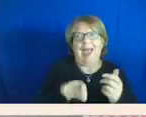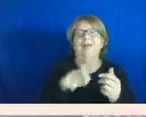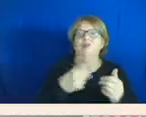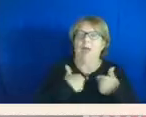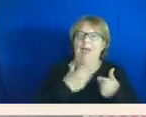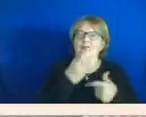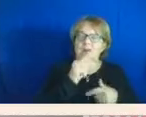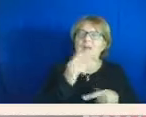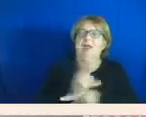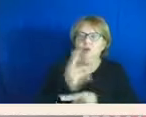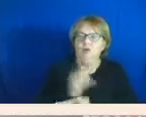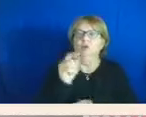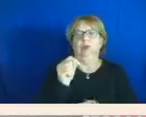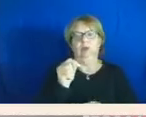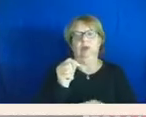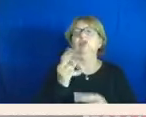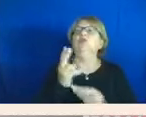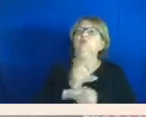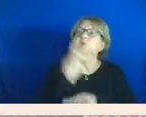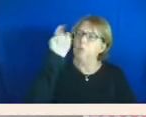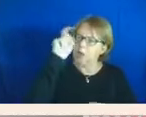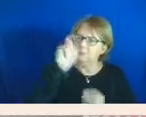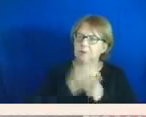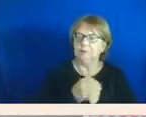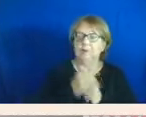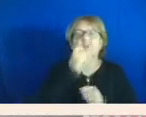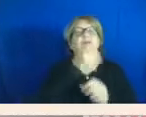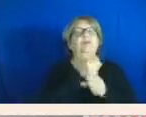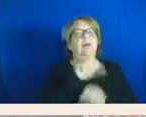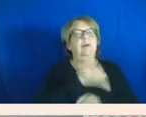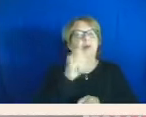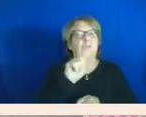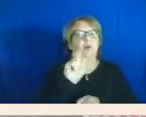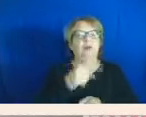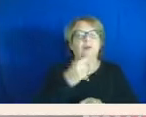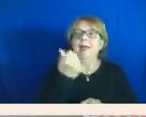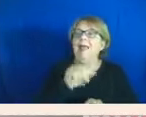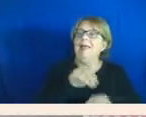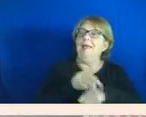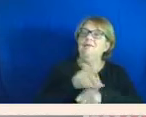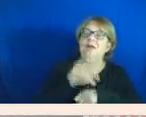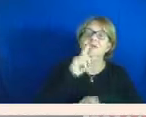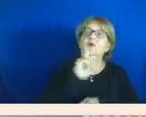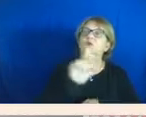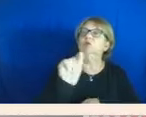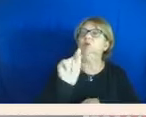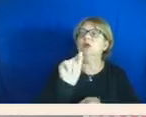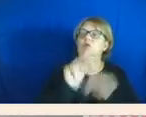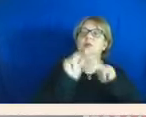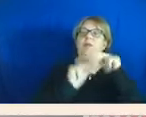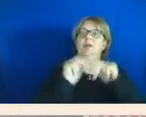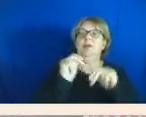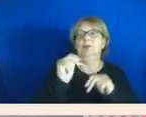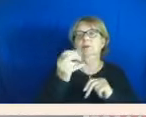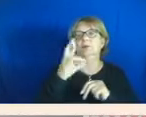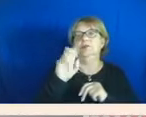it wisely. We just got another question, and that's a good one. It says, any advice for a 20-year-old to build credit?